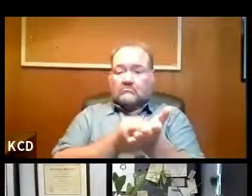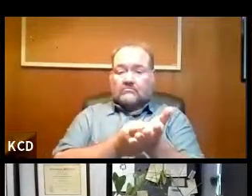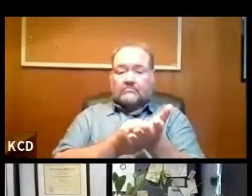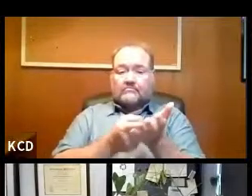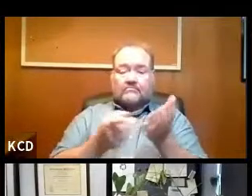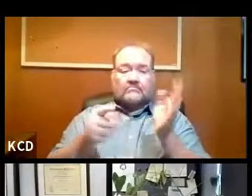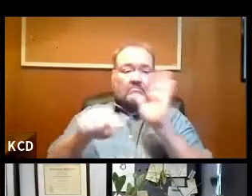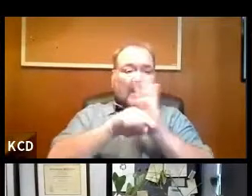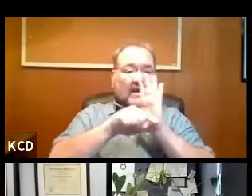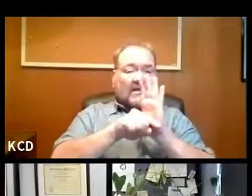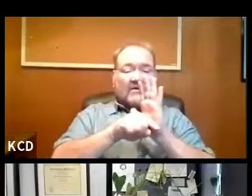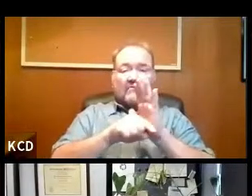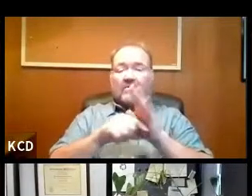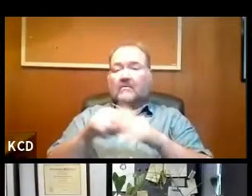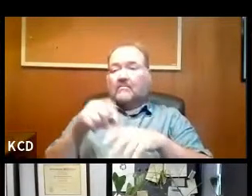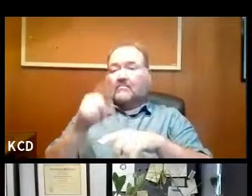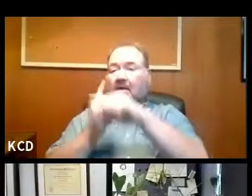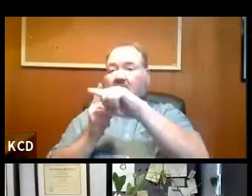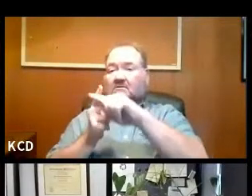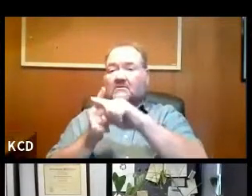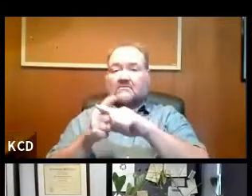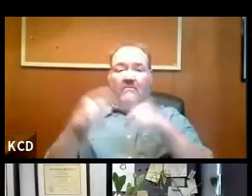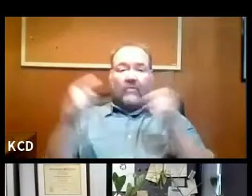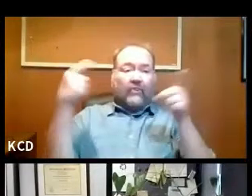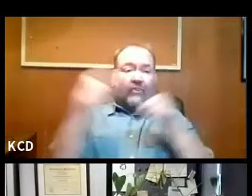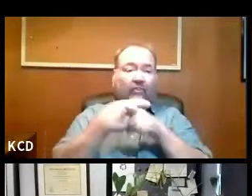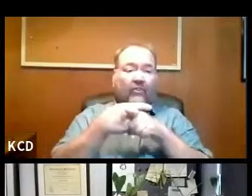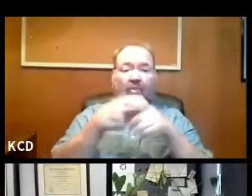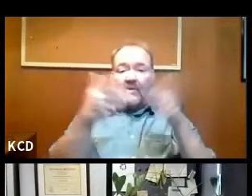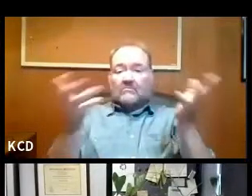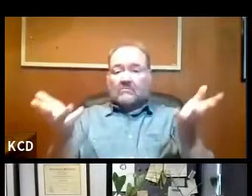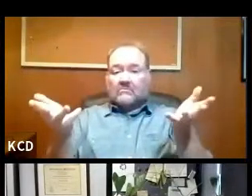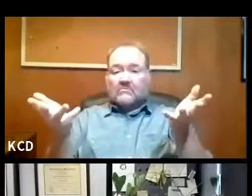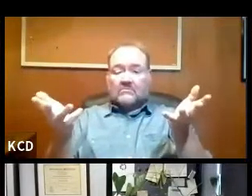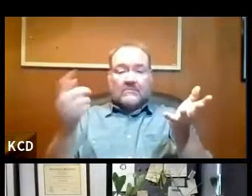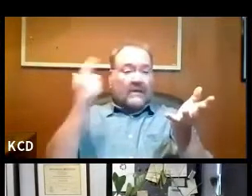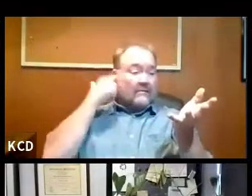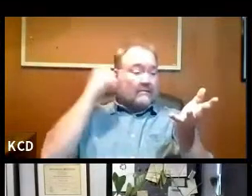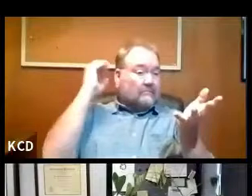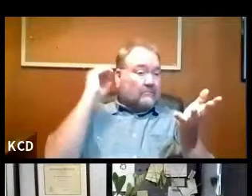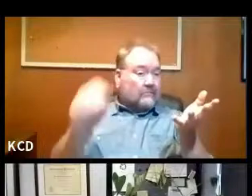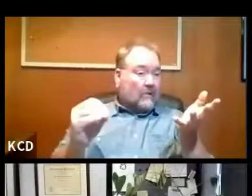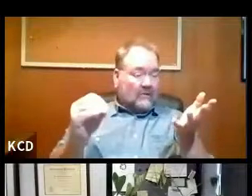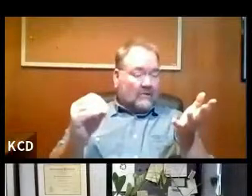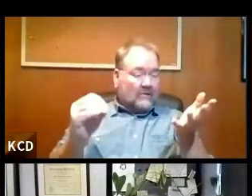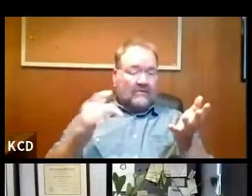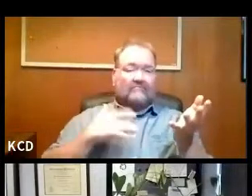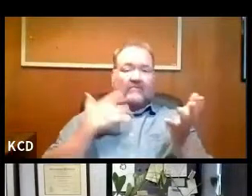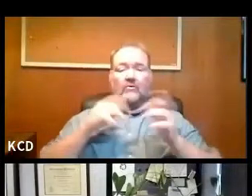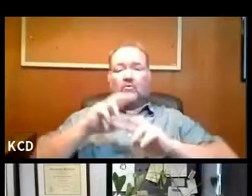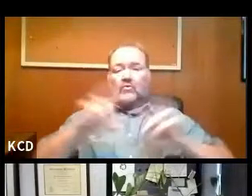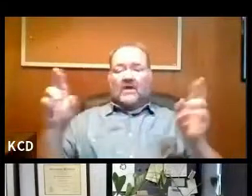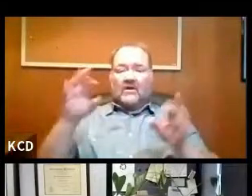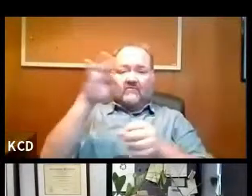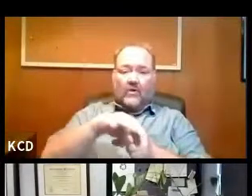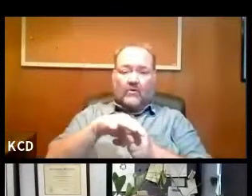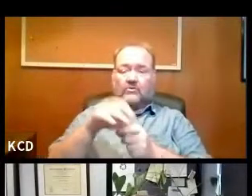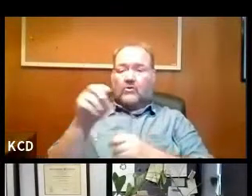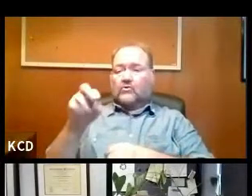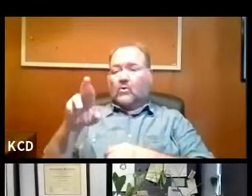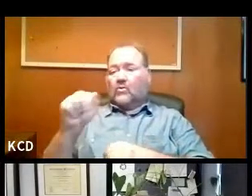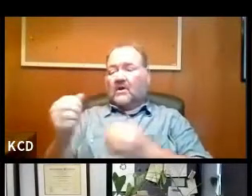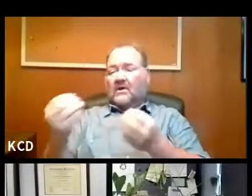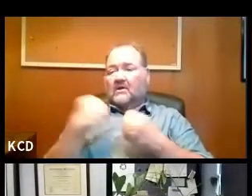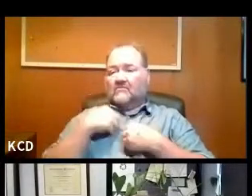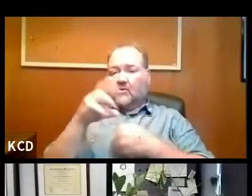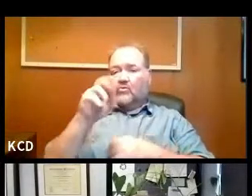Negatives, positives, controversies, anything? Okay, hearing none, I sense we're ready to vote. So Narda, if you'll give us a